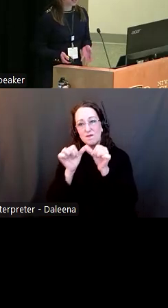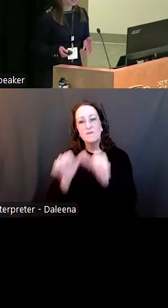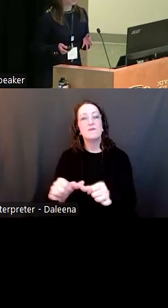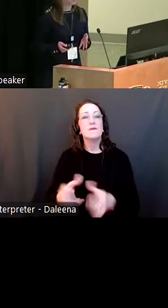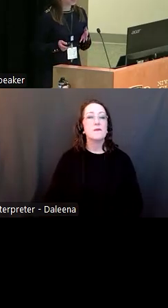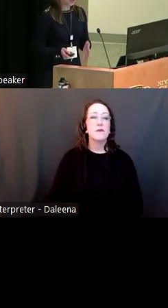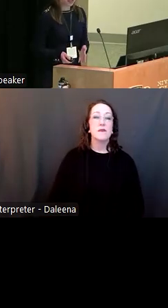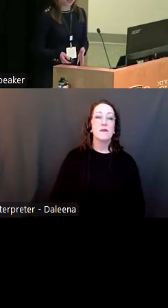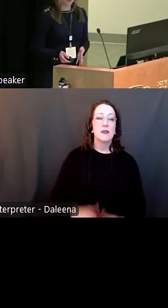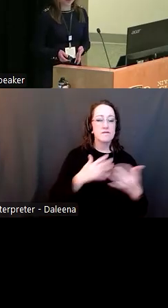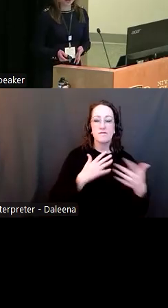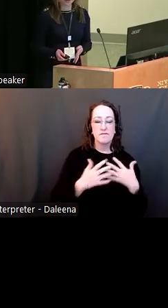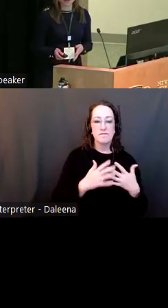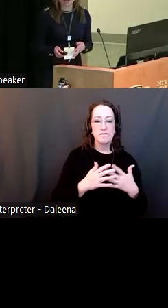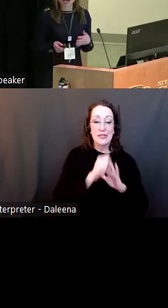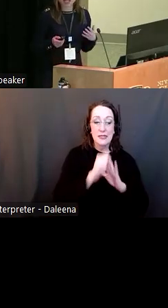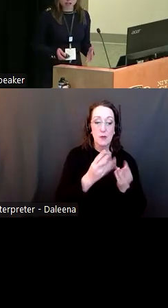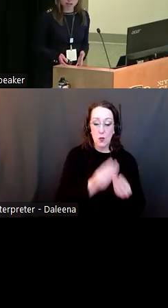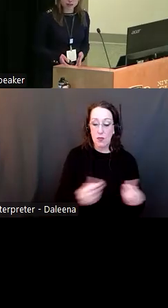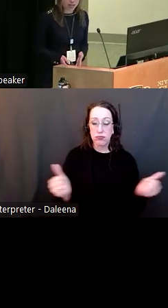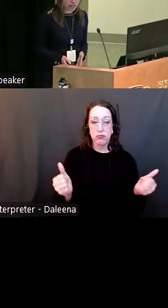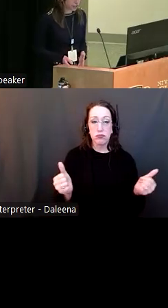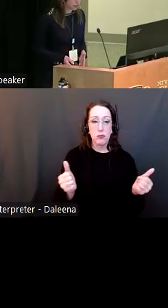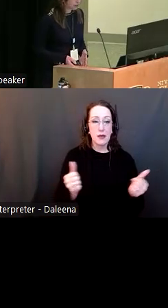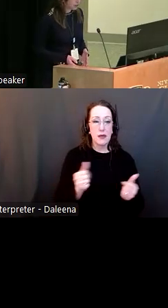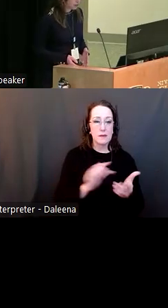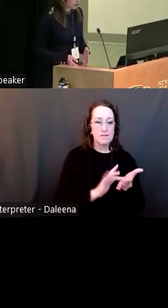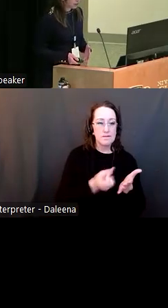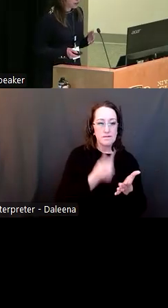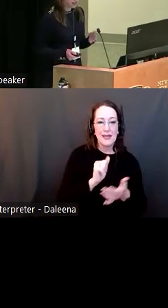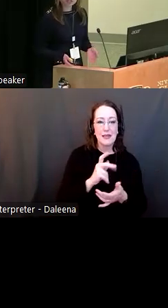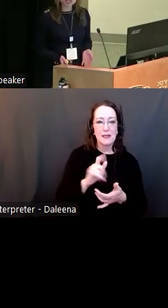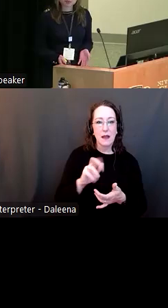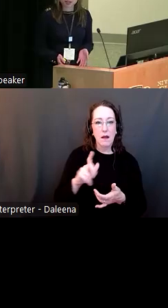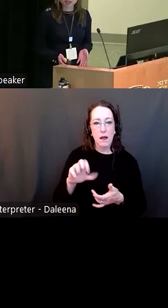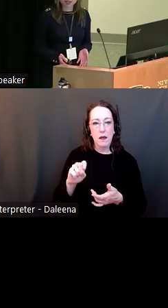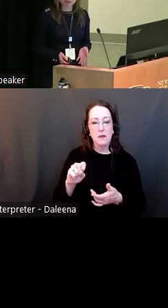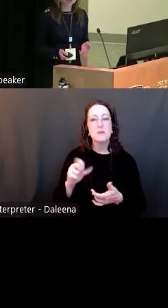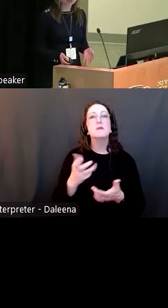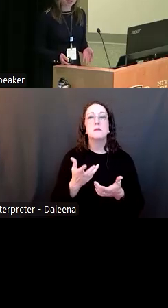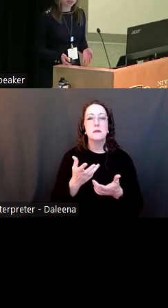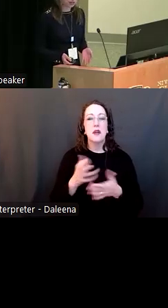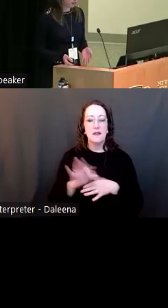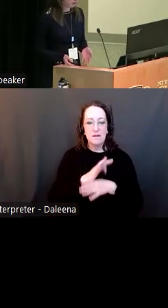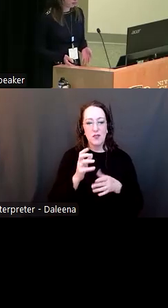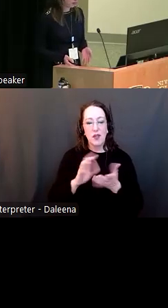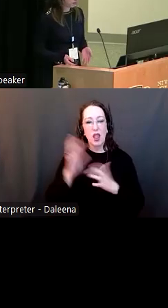Despite symptom resolution with antipsychotic medication, functional disabilities